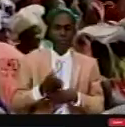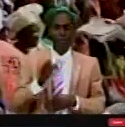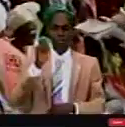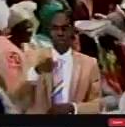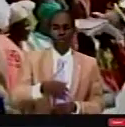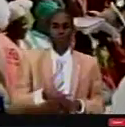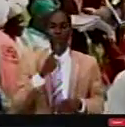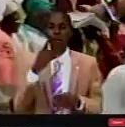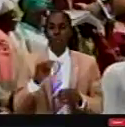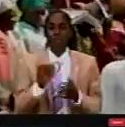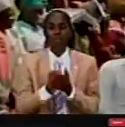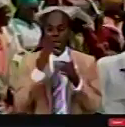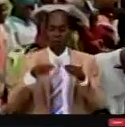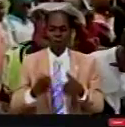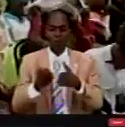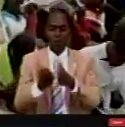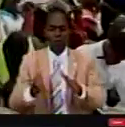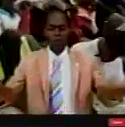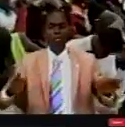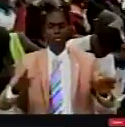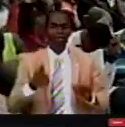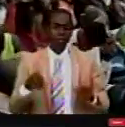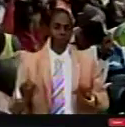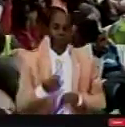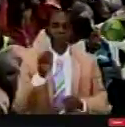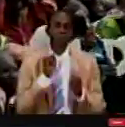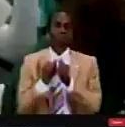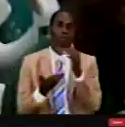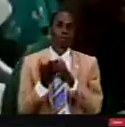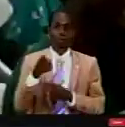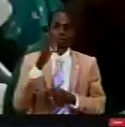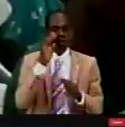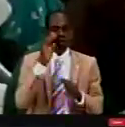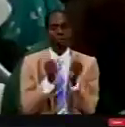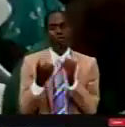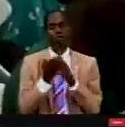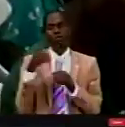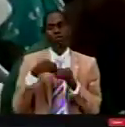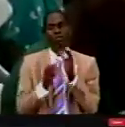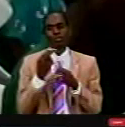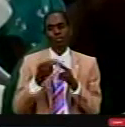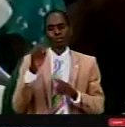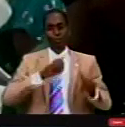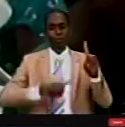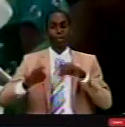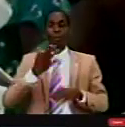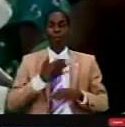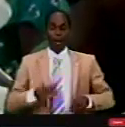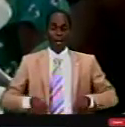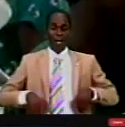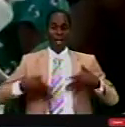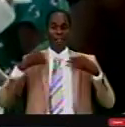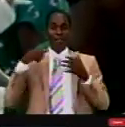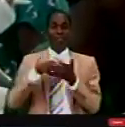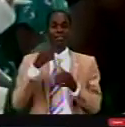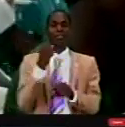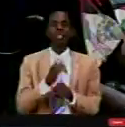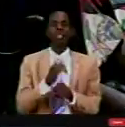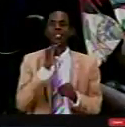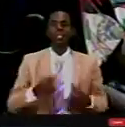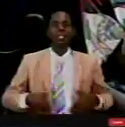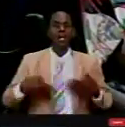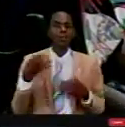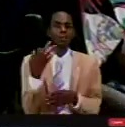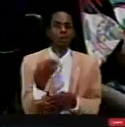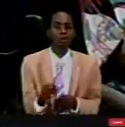going over my life this year is a life of going over your life this year is a life of